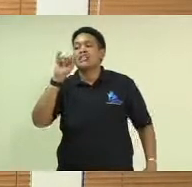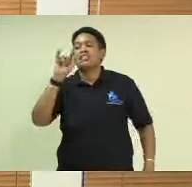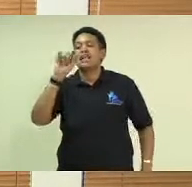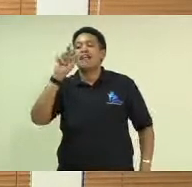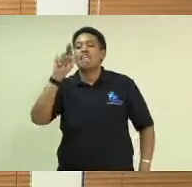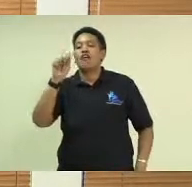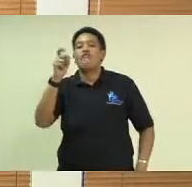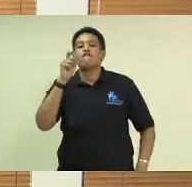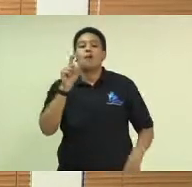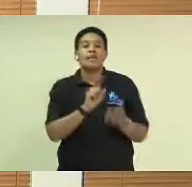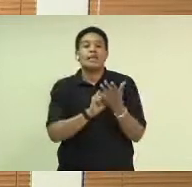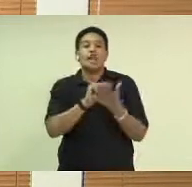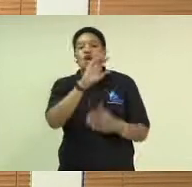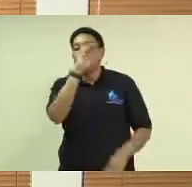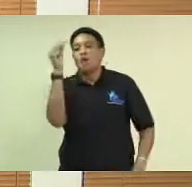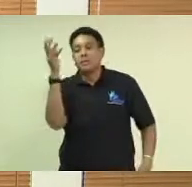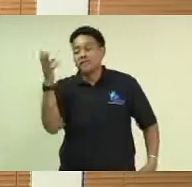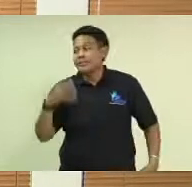The Gleaner.